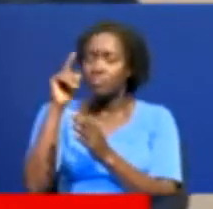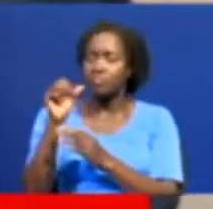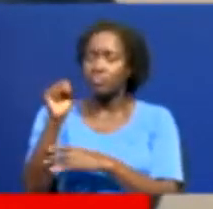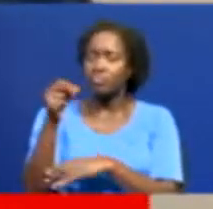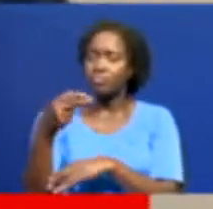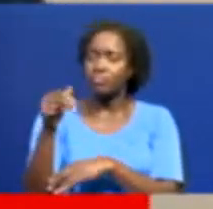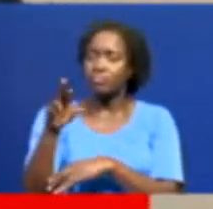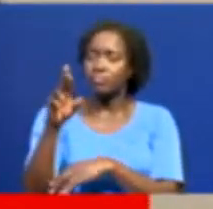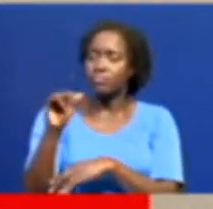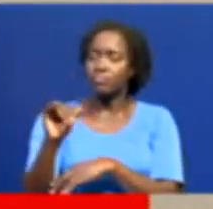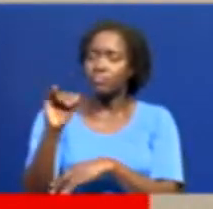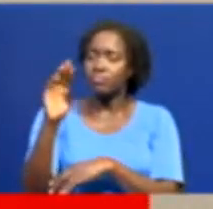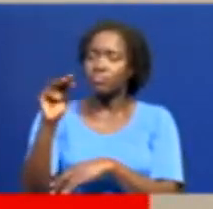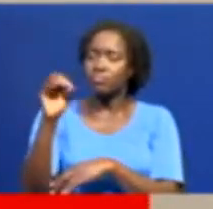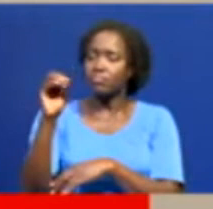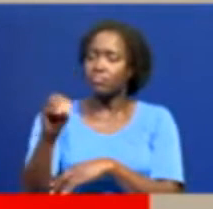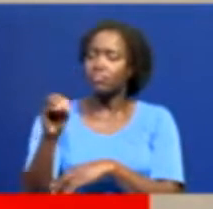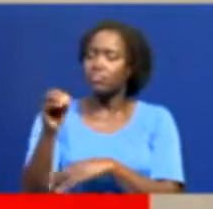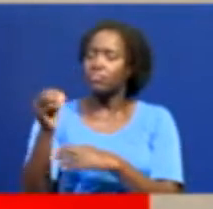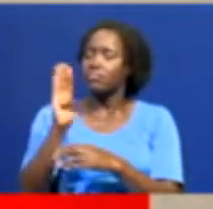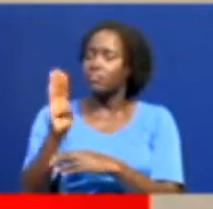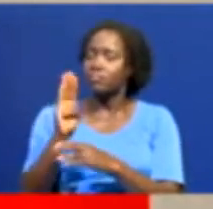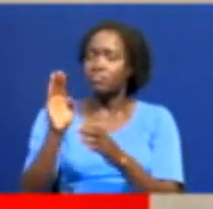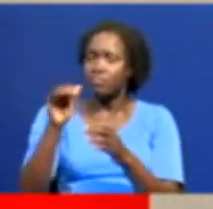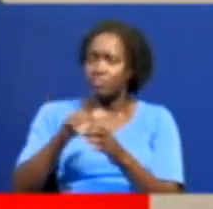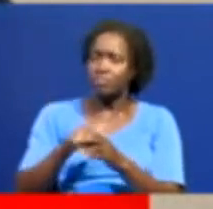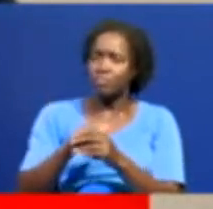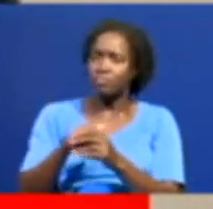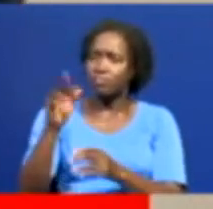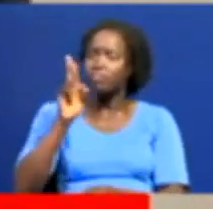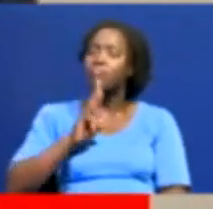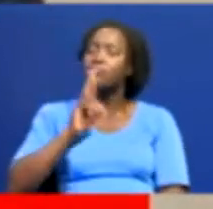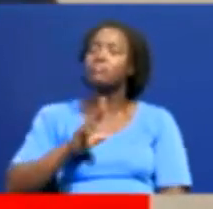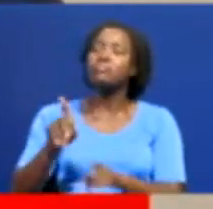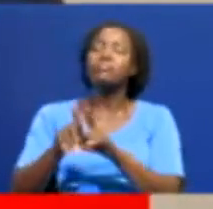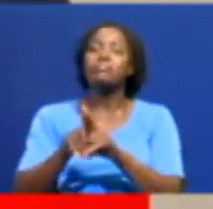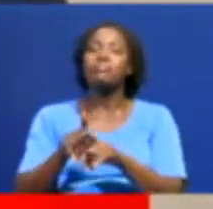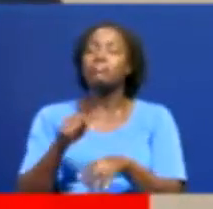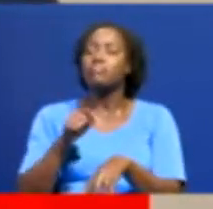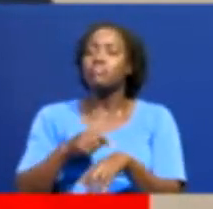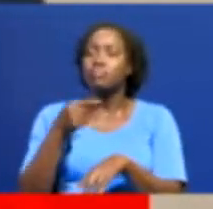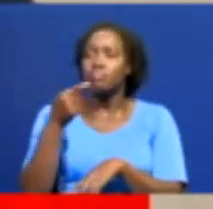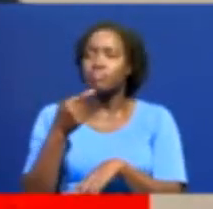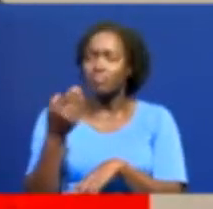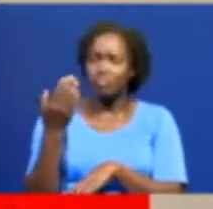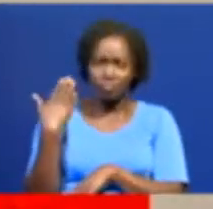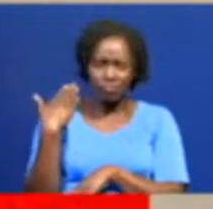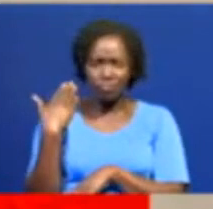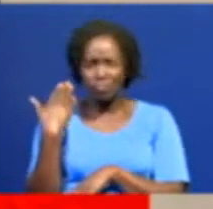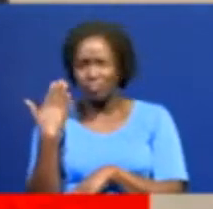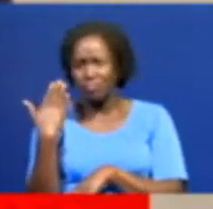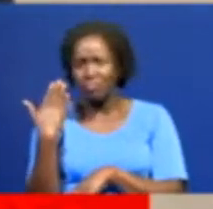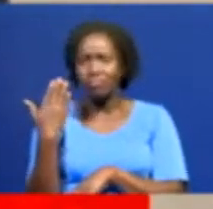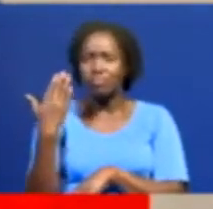also have one in Ruiru, and as you've well mentioned, in the last four